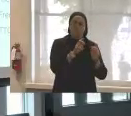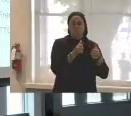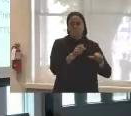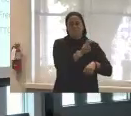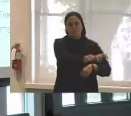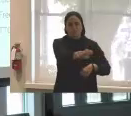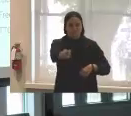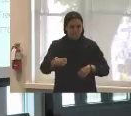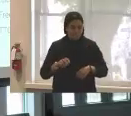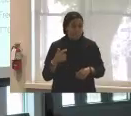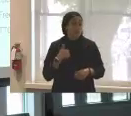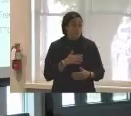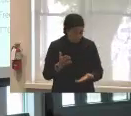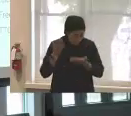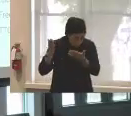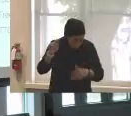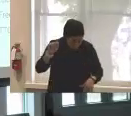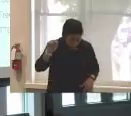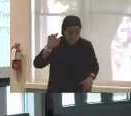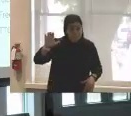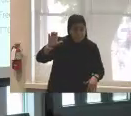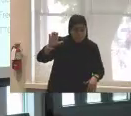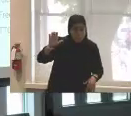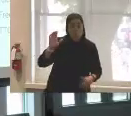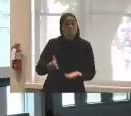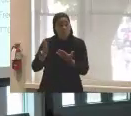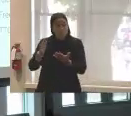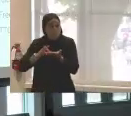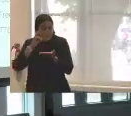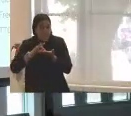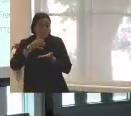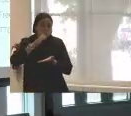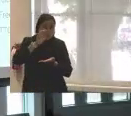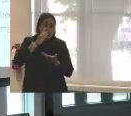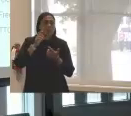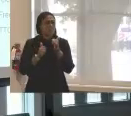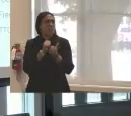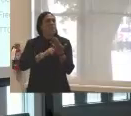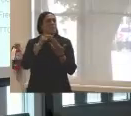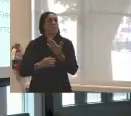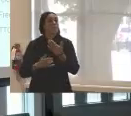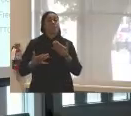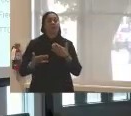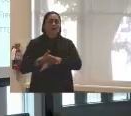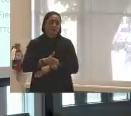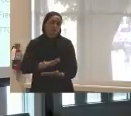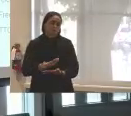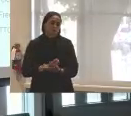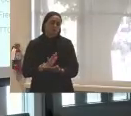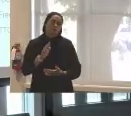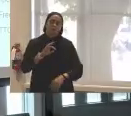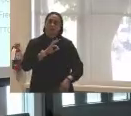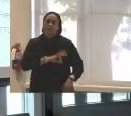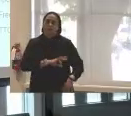our programs, we offer TTC support. We also offer snacks and refreshments. Most of our programs happen after school, so this has been quite